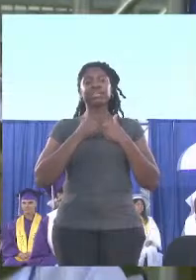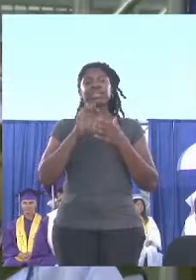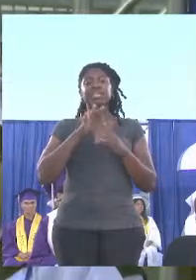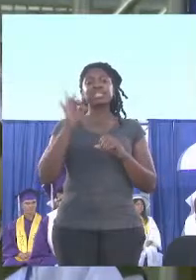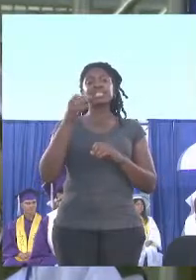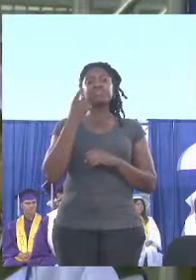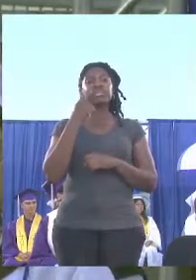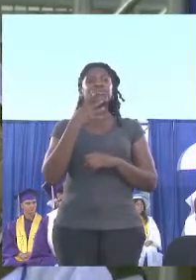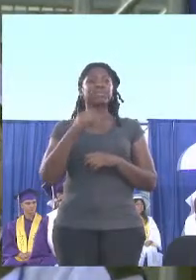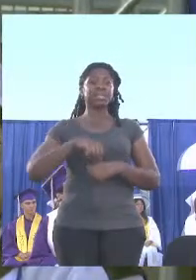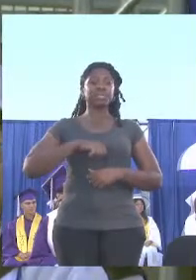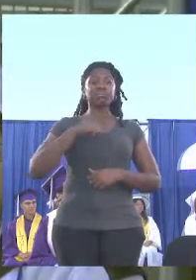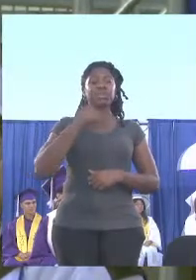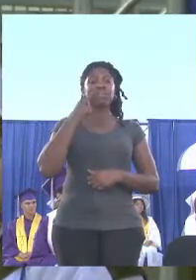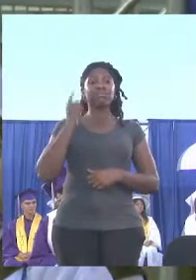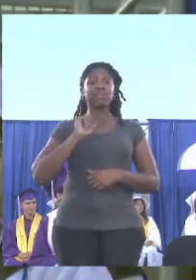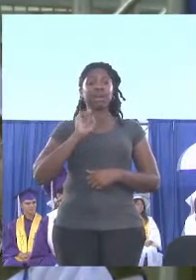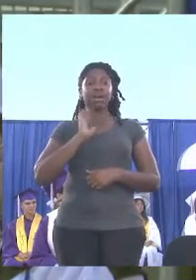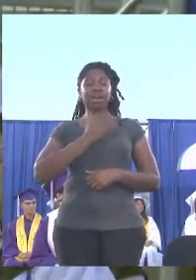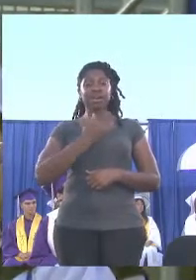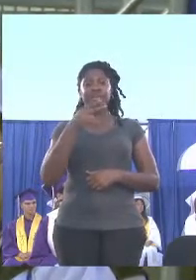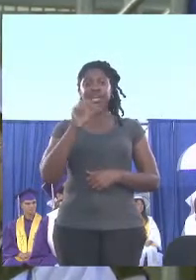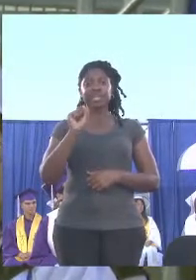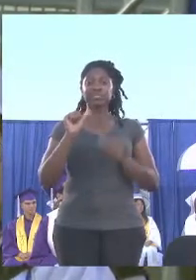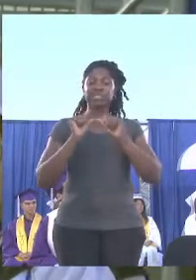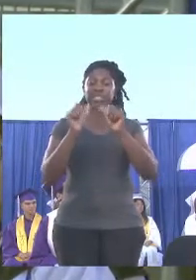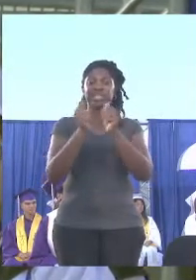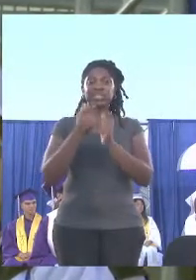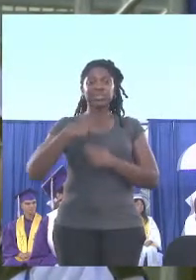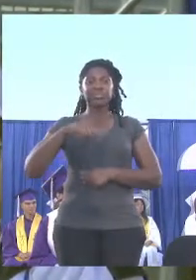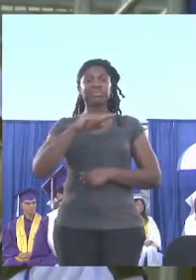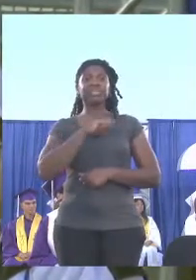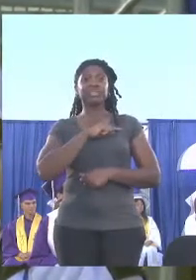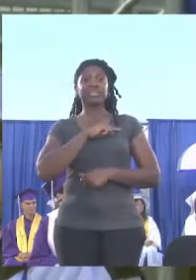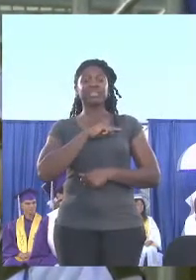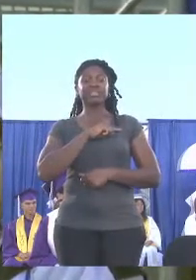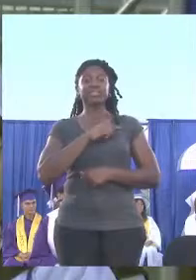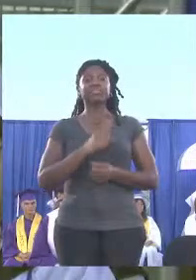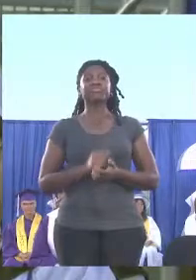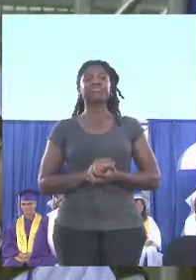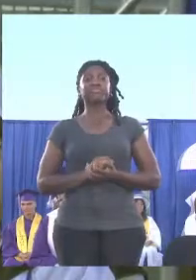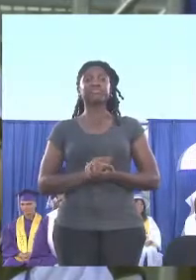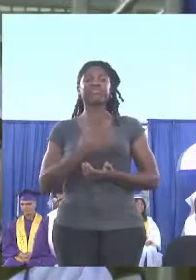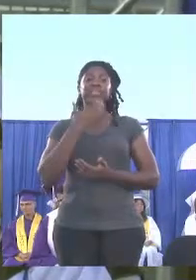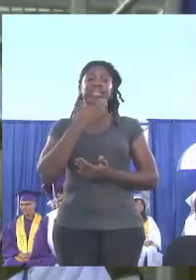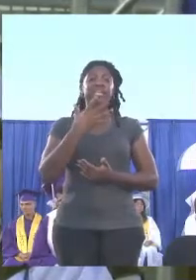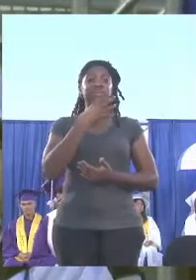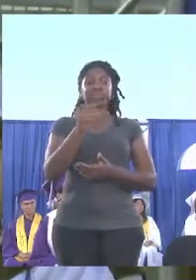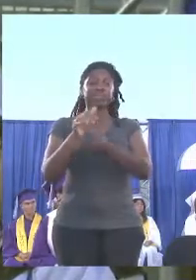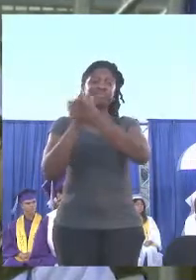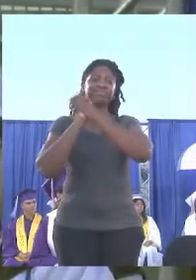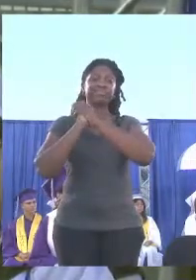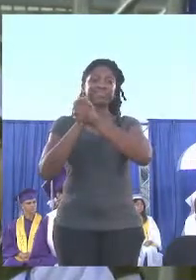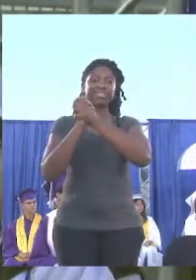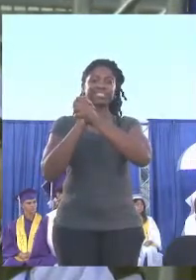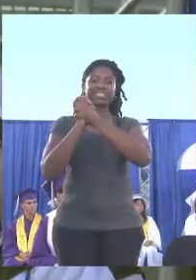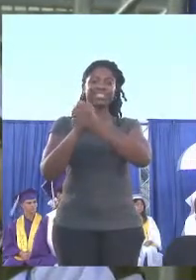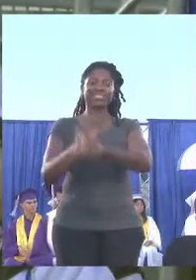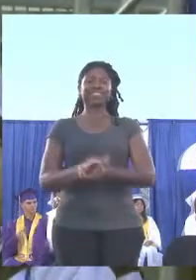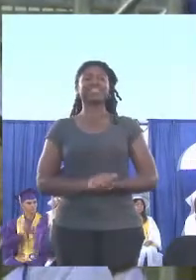us always. And may our paths be triumphed with the brilliance of our dreams. Thank you and congratulations, class of